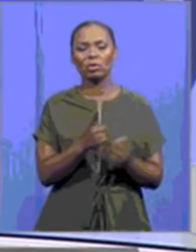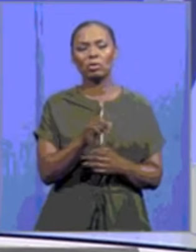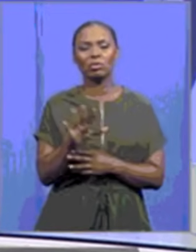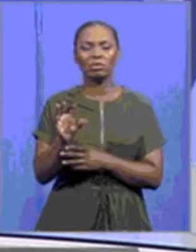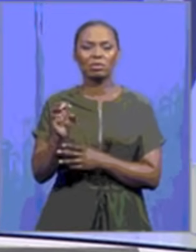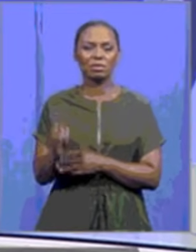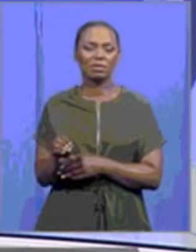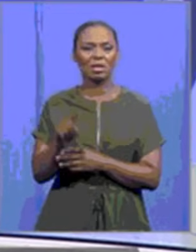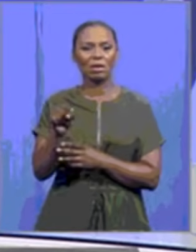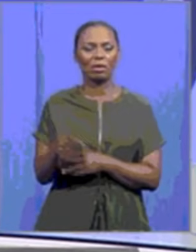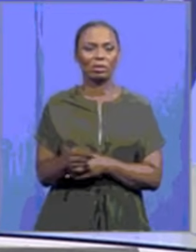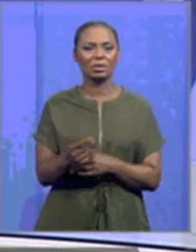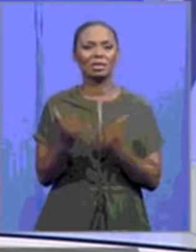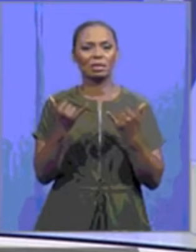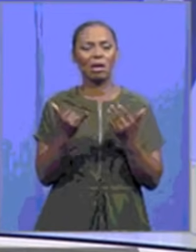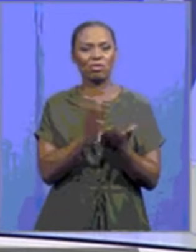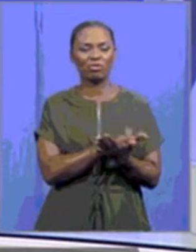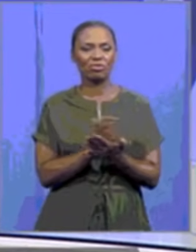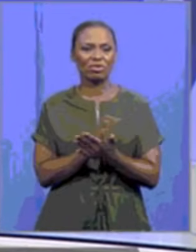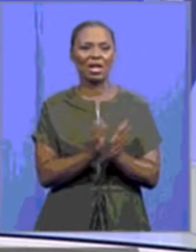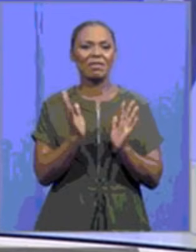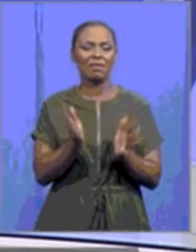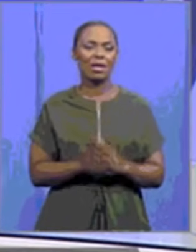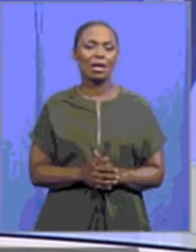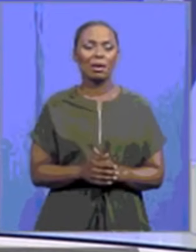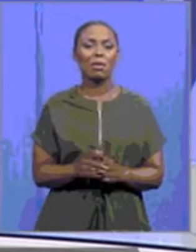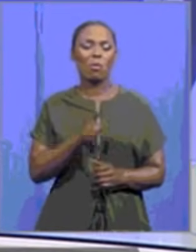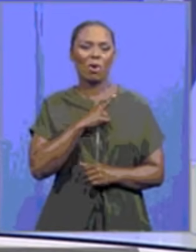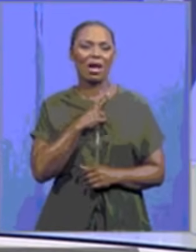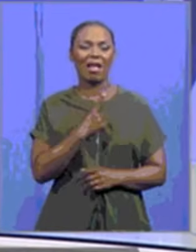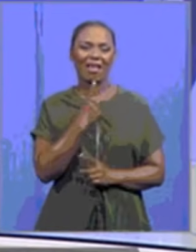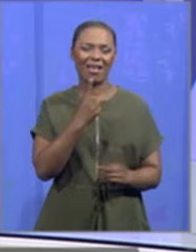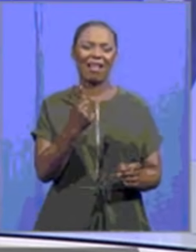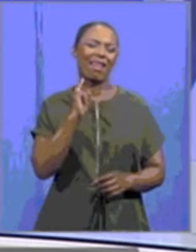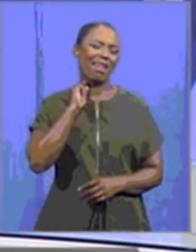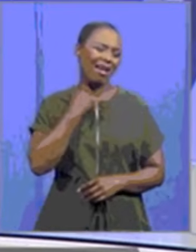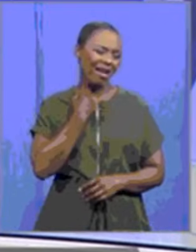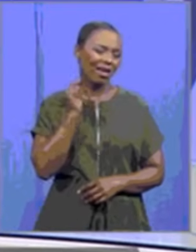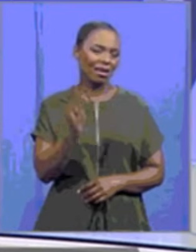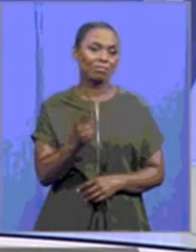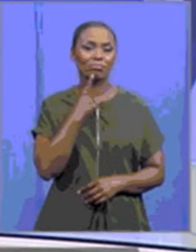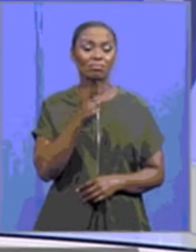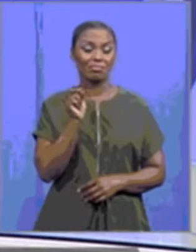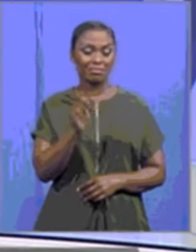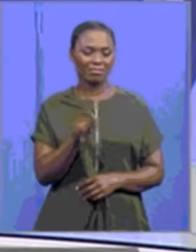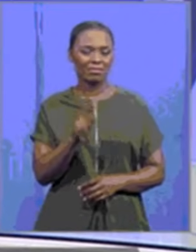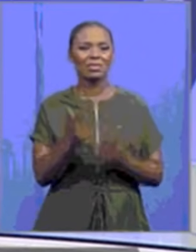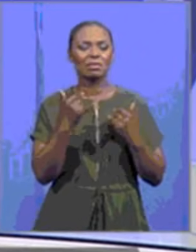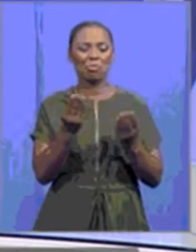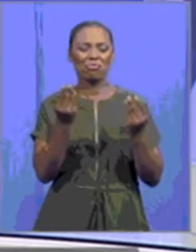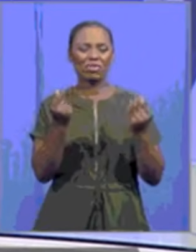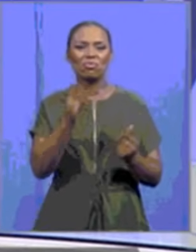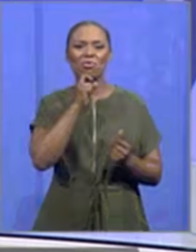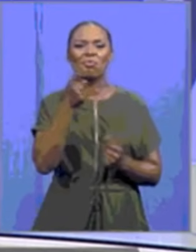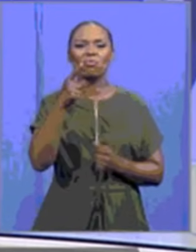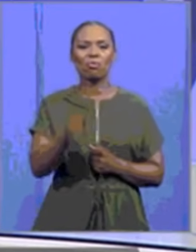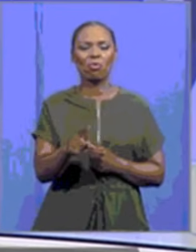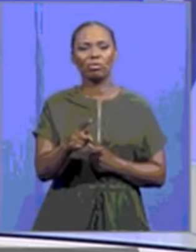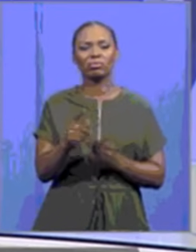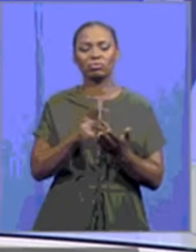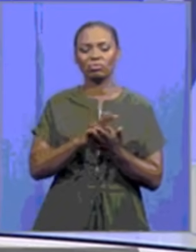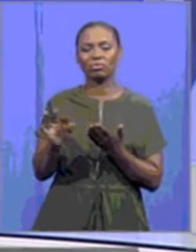tša masepala wa Moqhaka fao ba boletšego maaka a gore tšhelete yeo e tla šomišetšwa go lefela